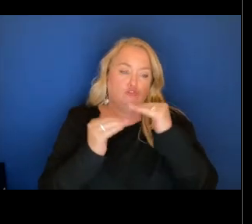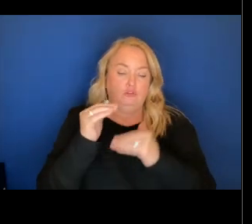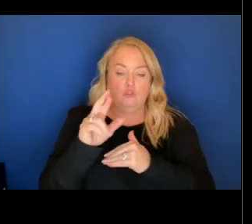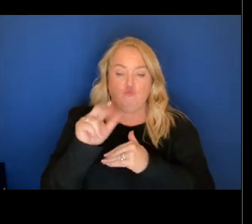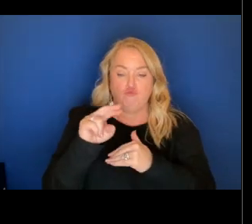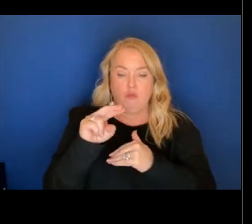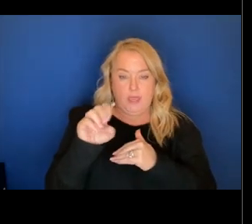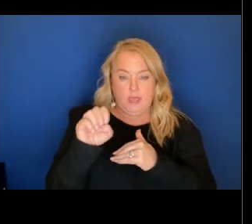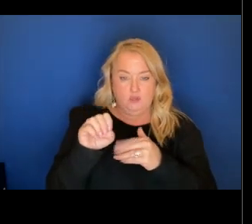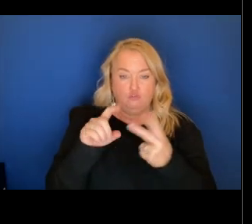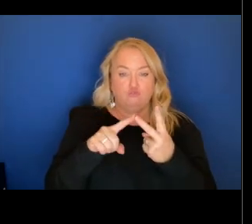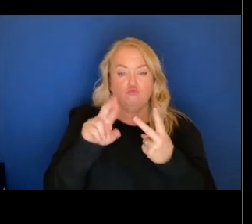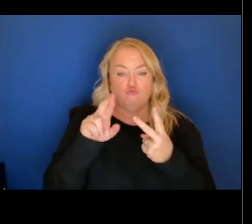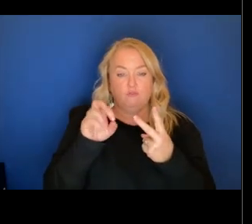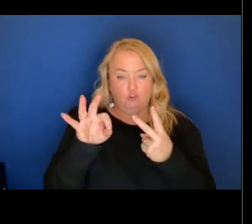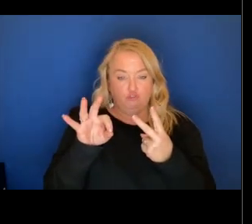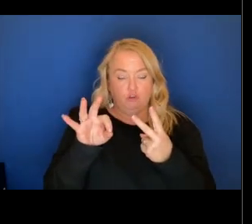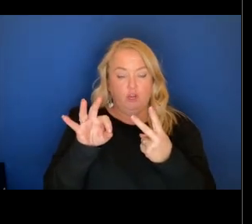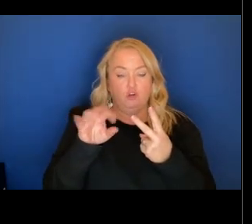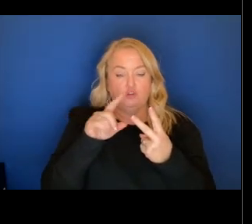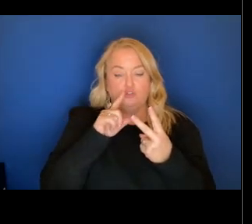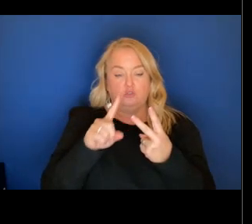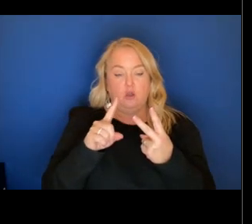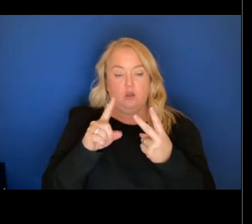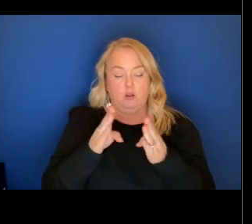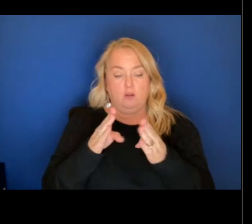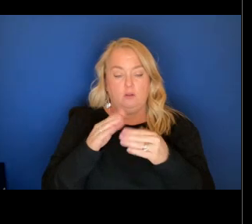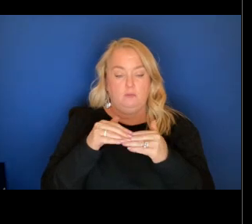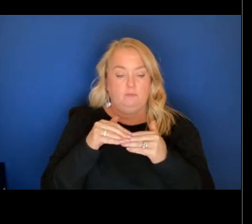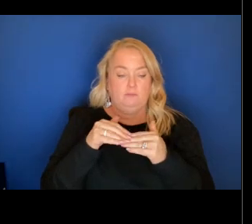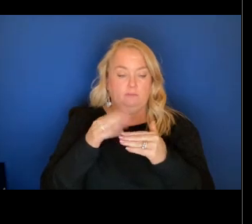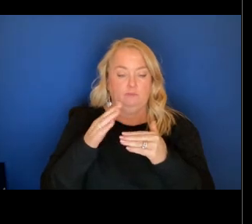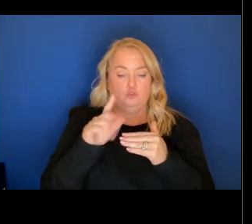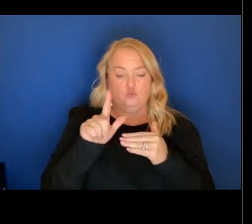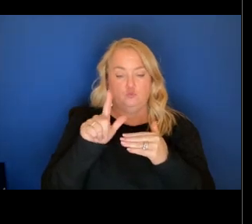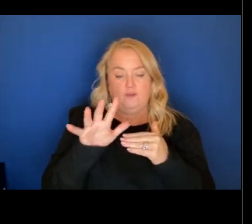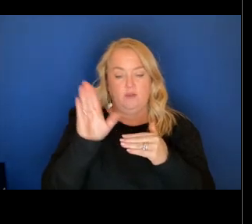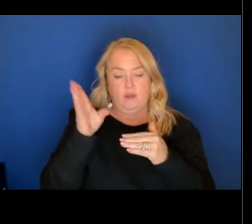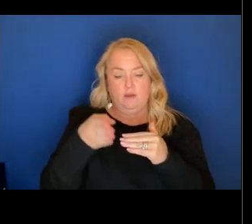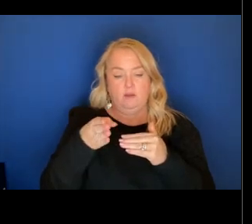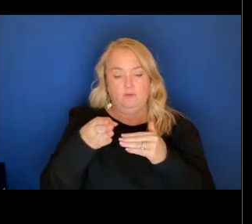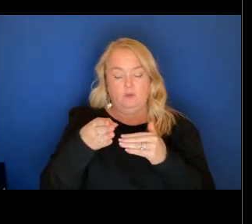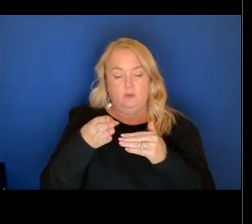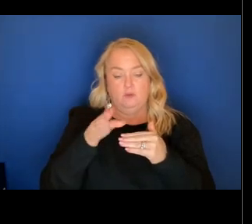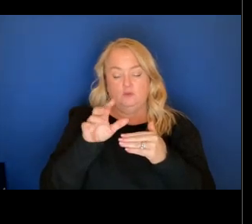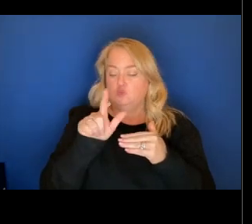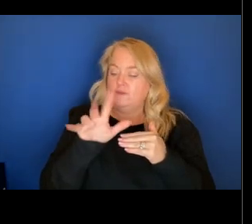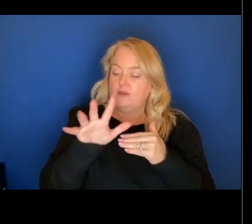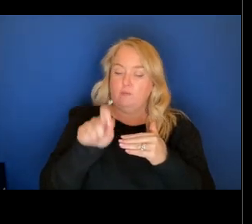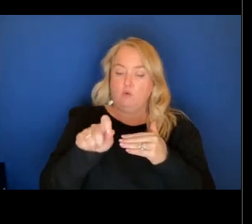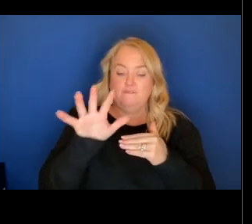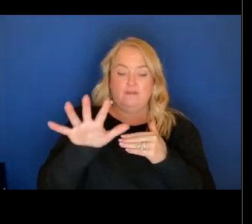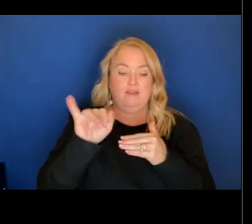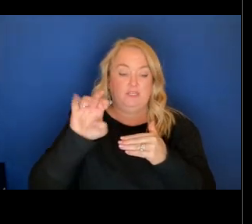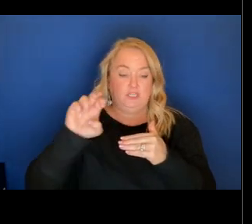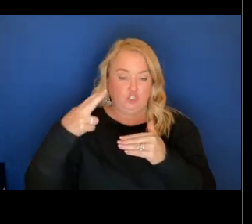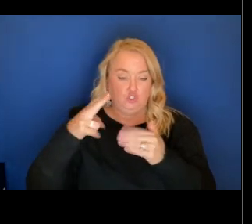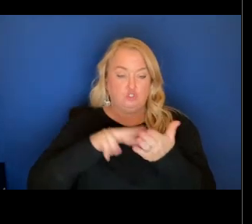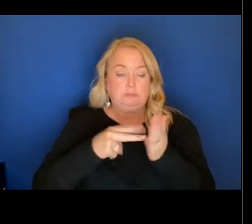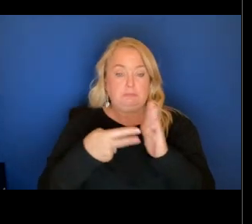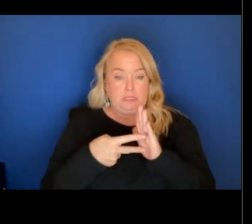refrigerators extend beyond 25.5 inches. This condition means that the reach